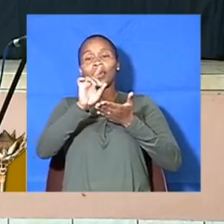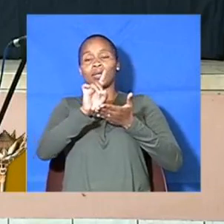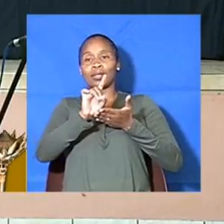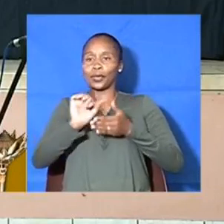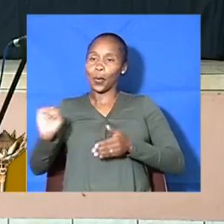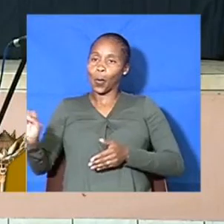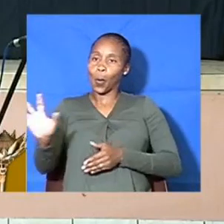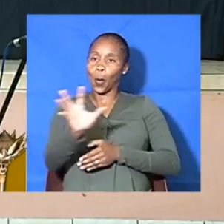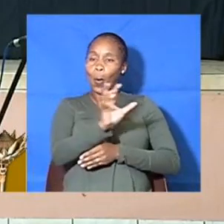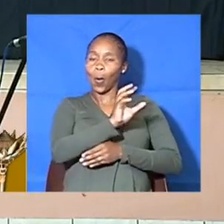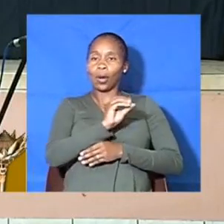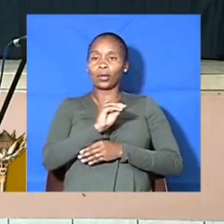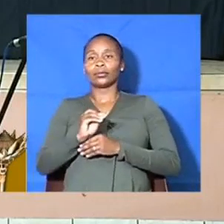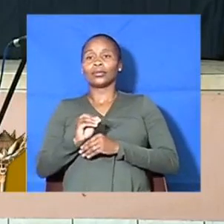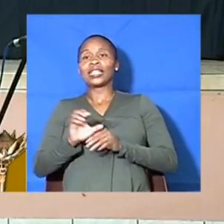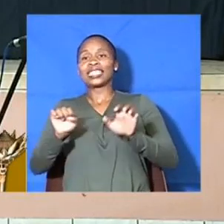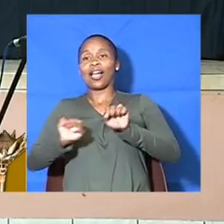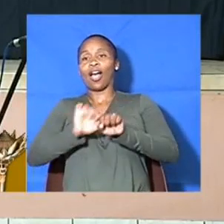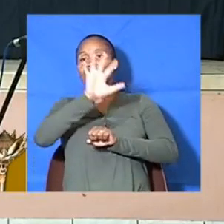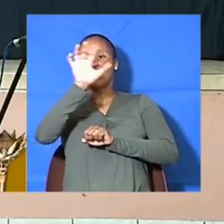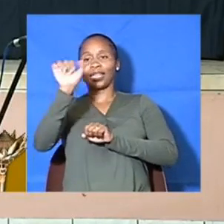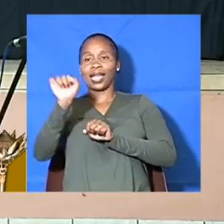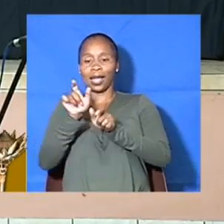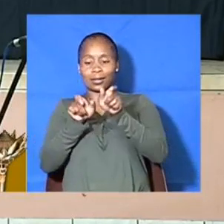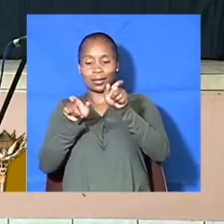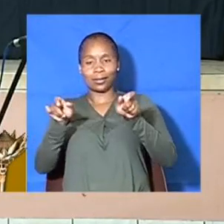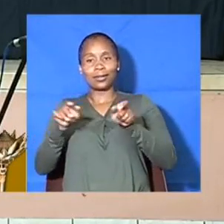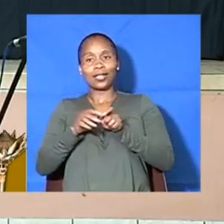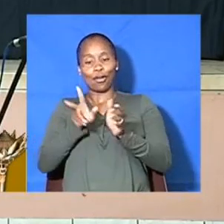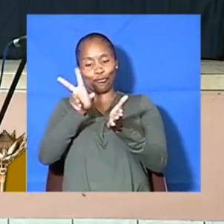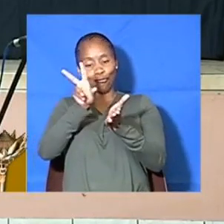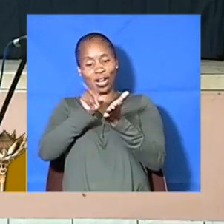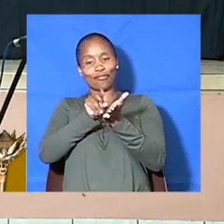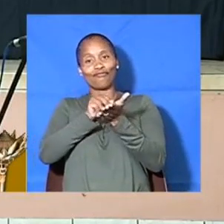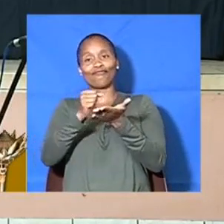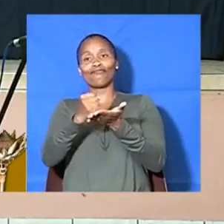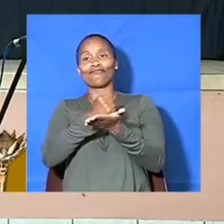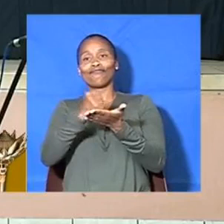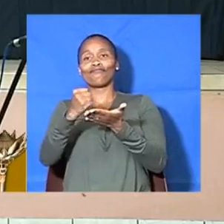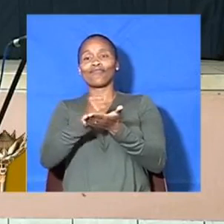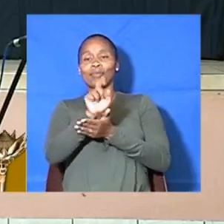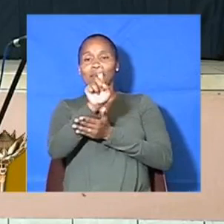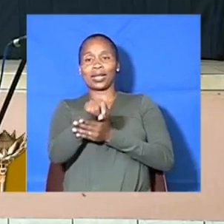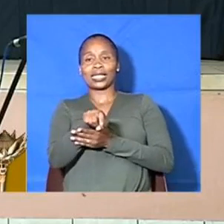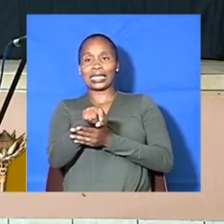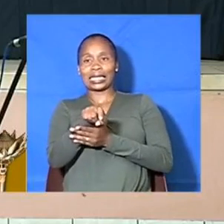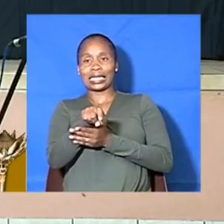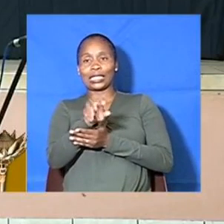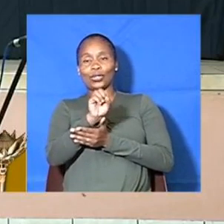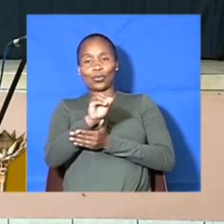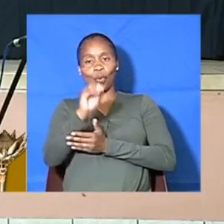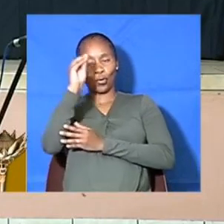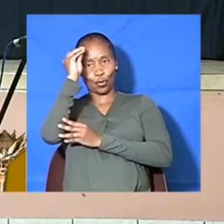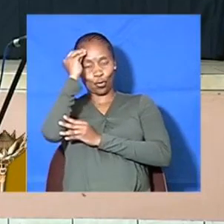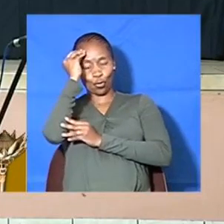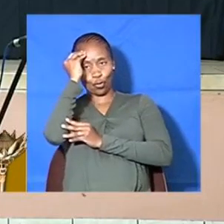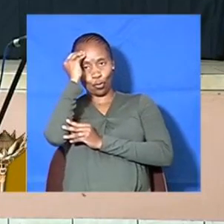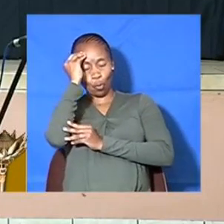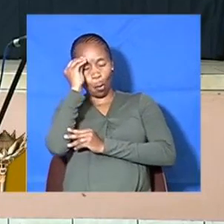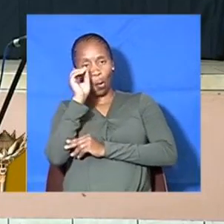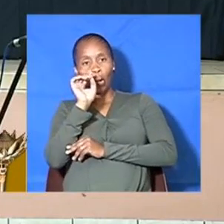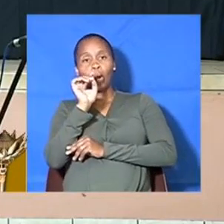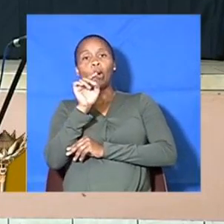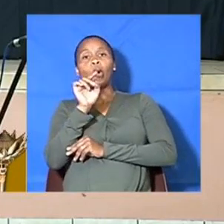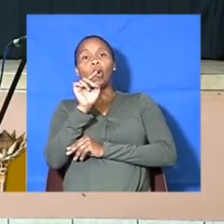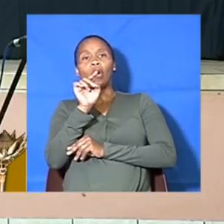citizen has got a right to health. Molao ka kanywa o ithekile go dimoga yena karolo ye la